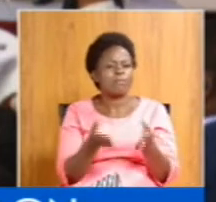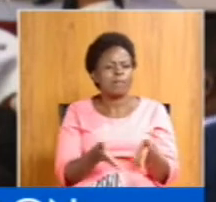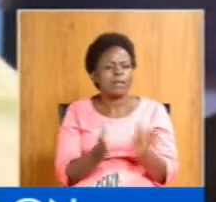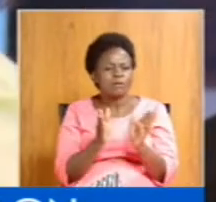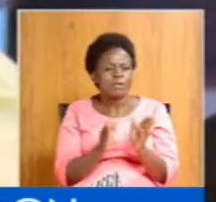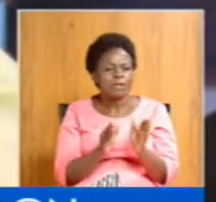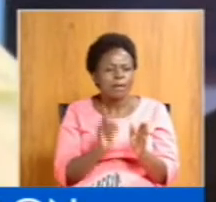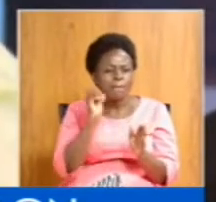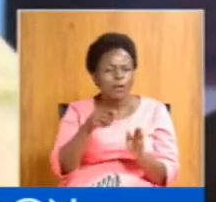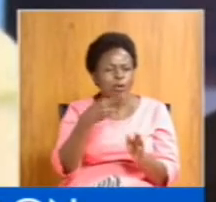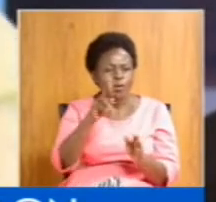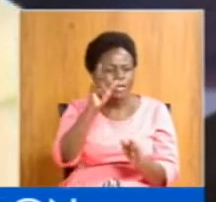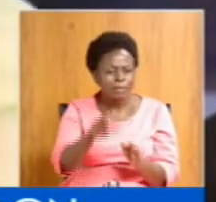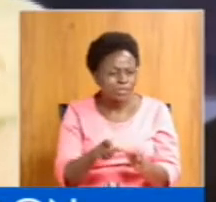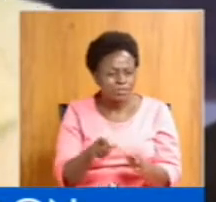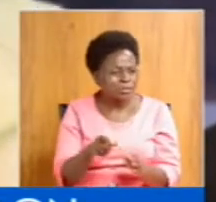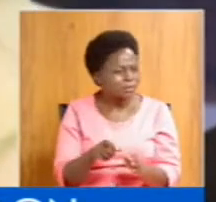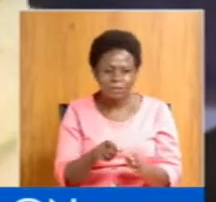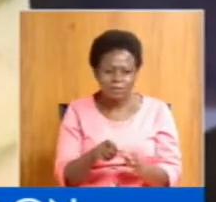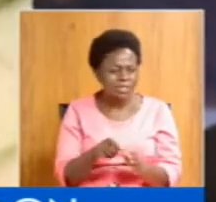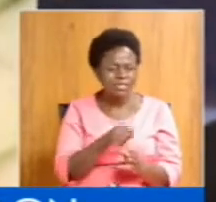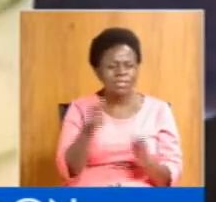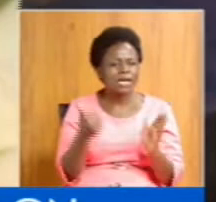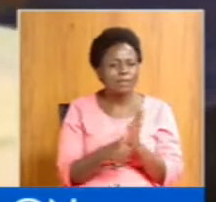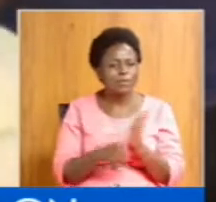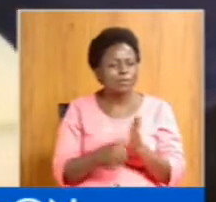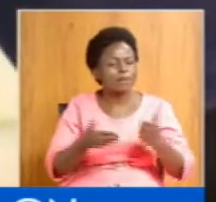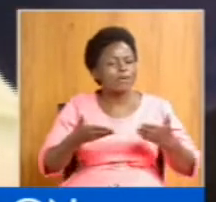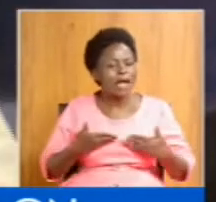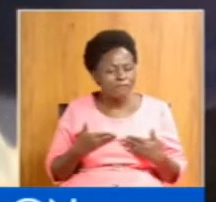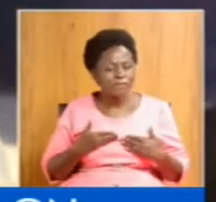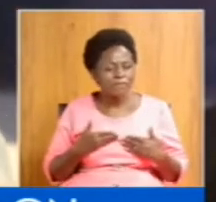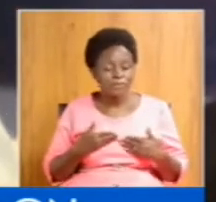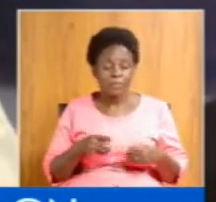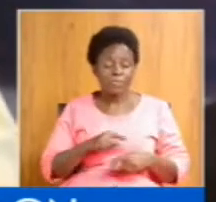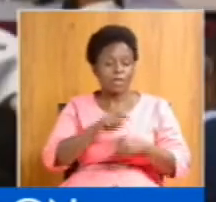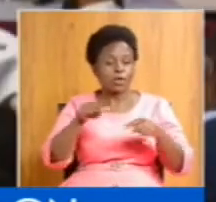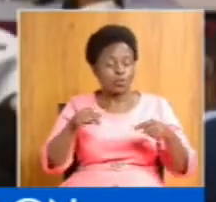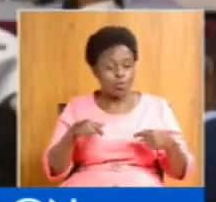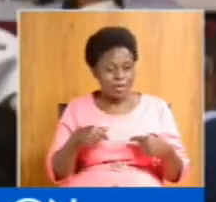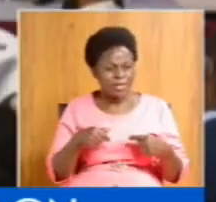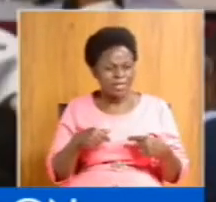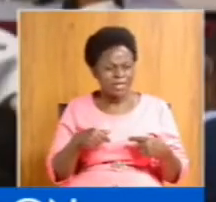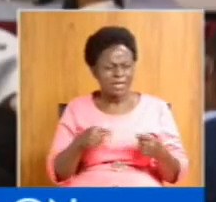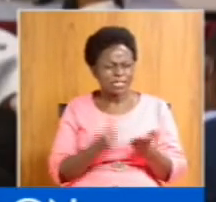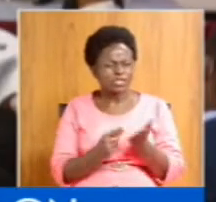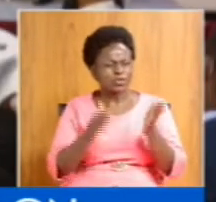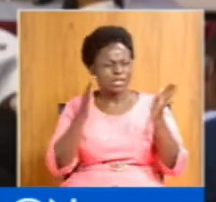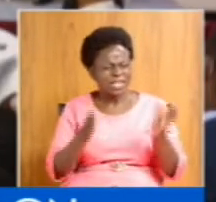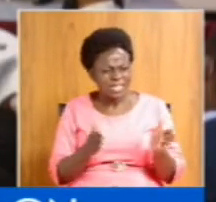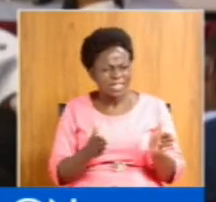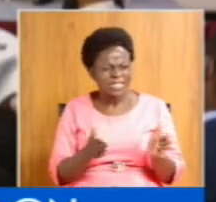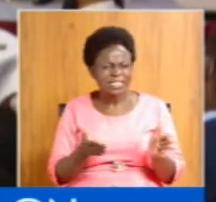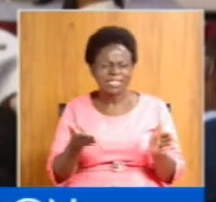It didn't go to the right person. I think that's the other problem we have. We, as Ugandans,